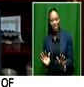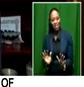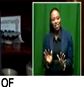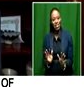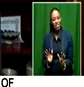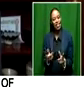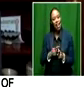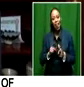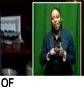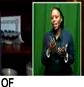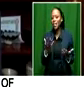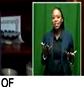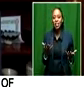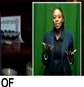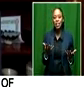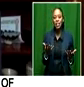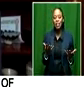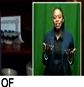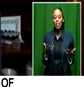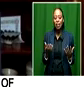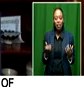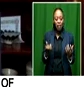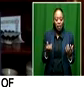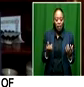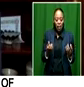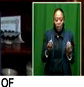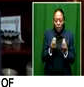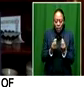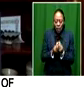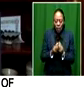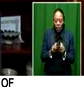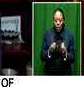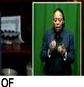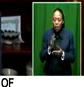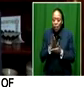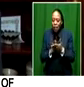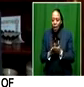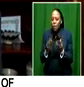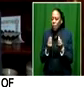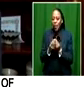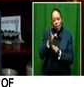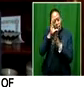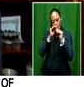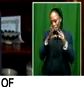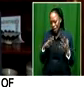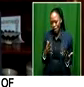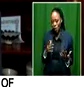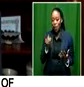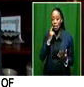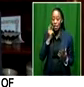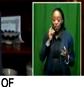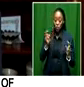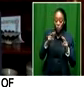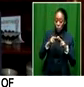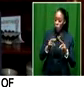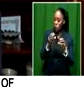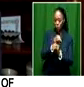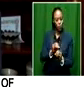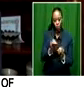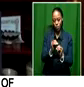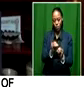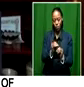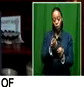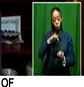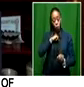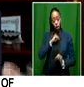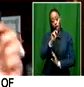and they've got so many gaps that it is not easy to plug them. And that's why for us